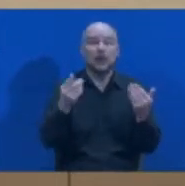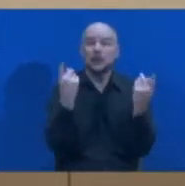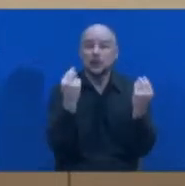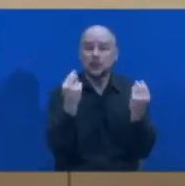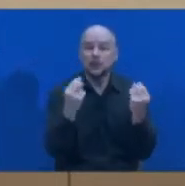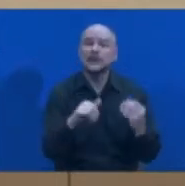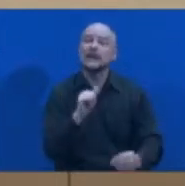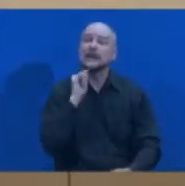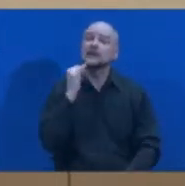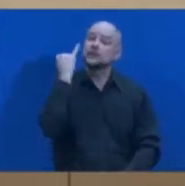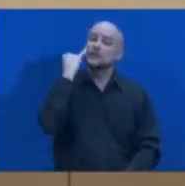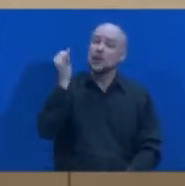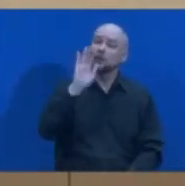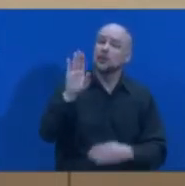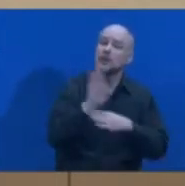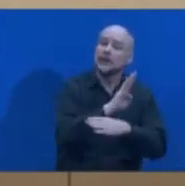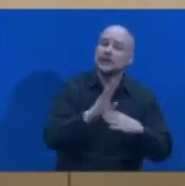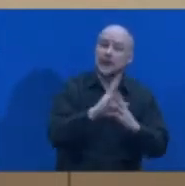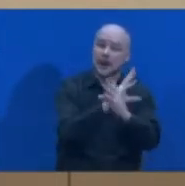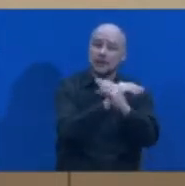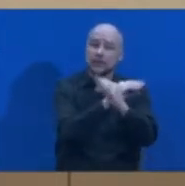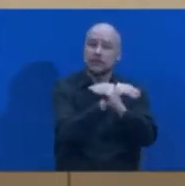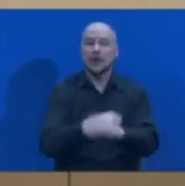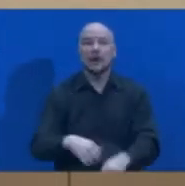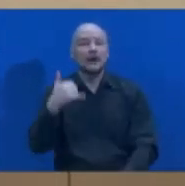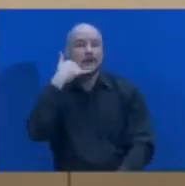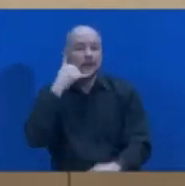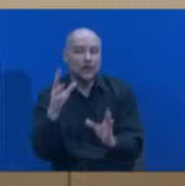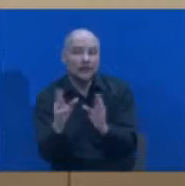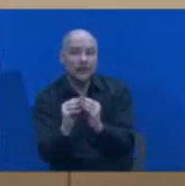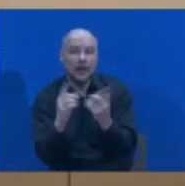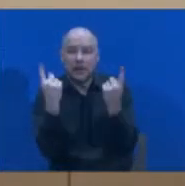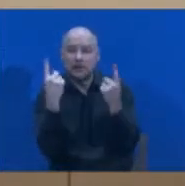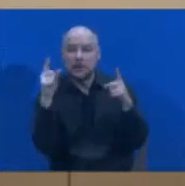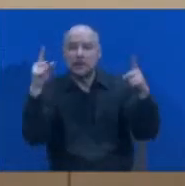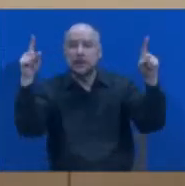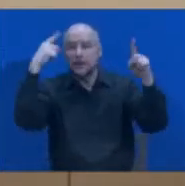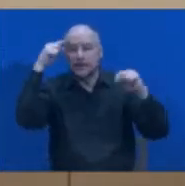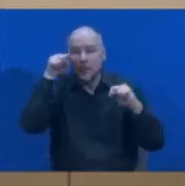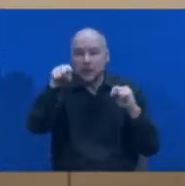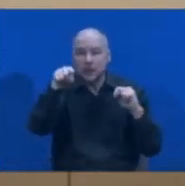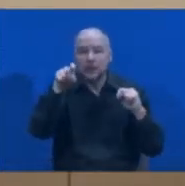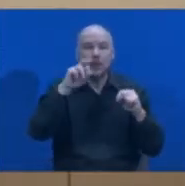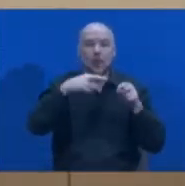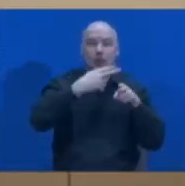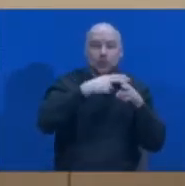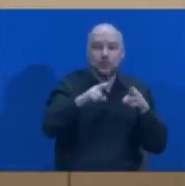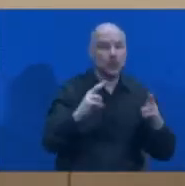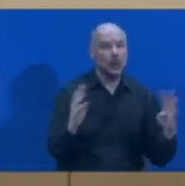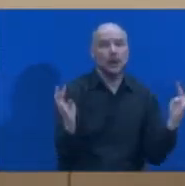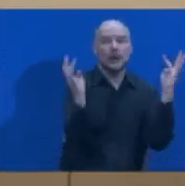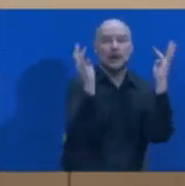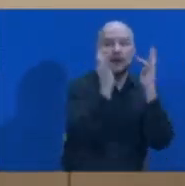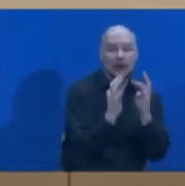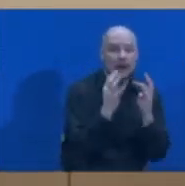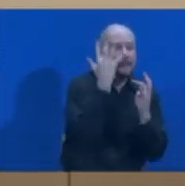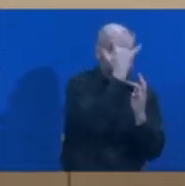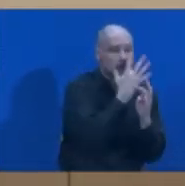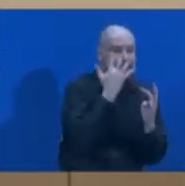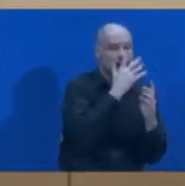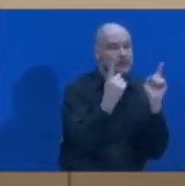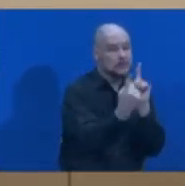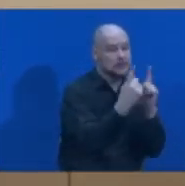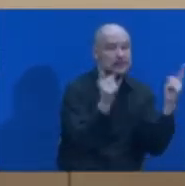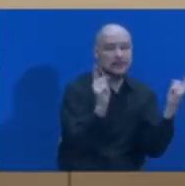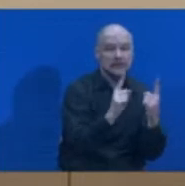teleworking is working for you, and you may need to bring people in for short periods of time to do some specific kind of work, I